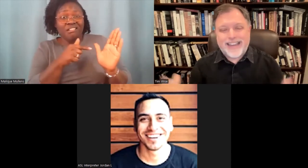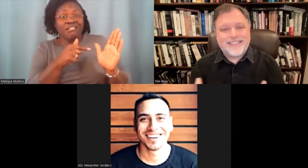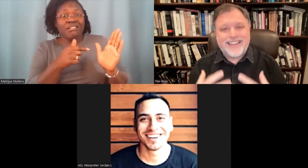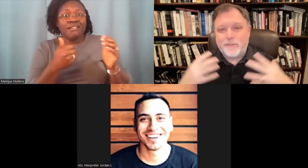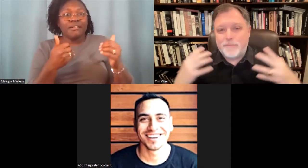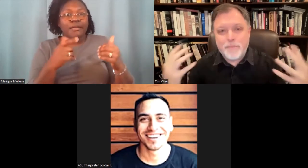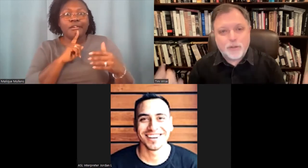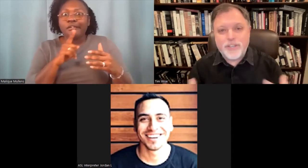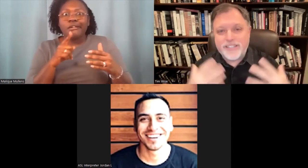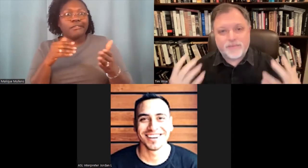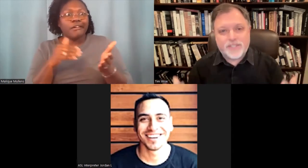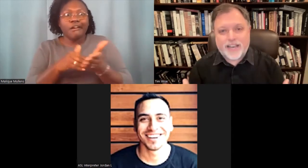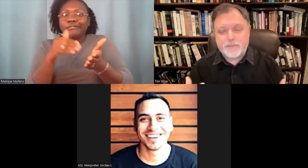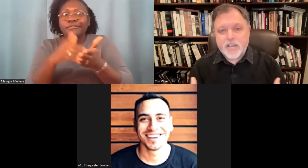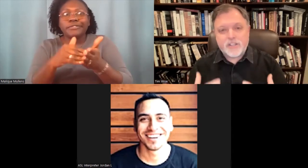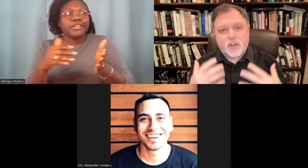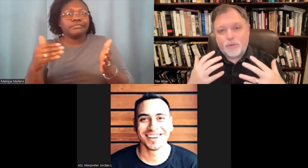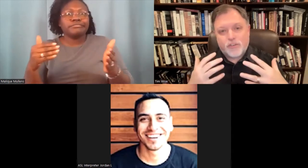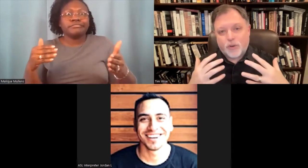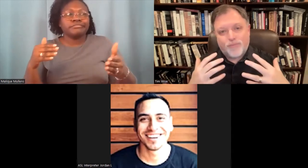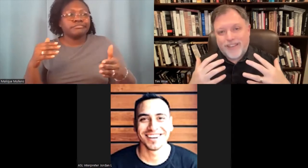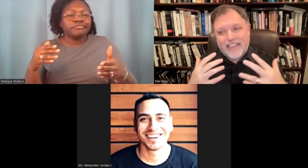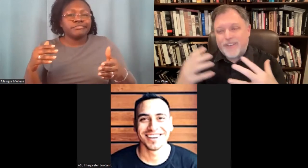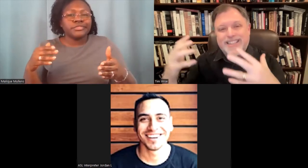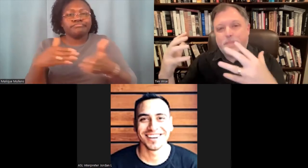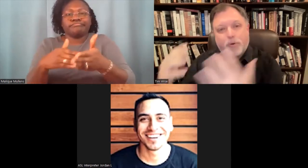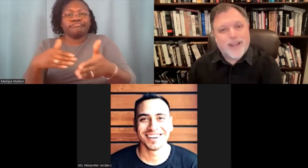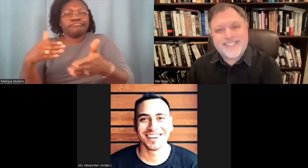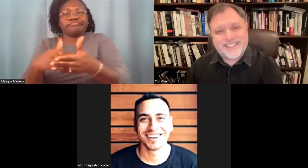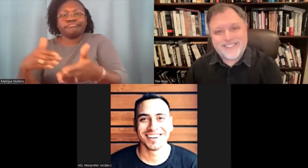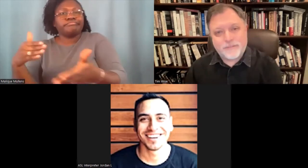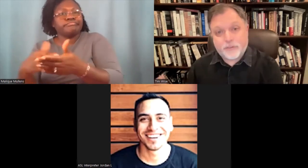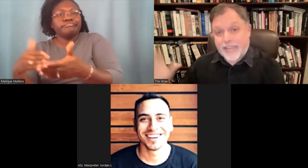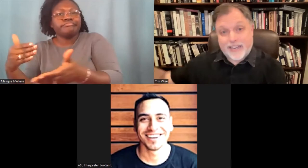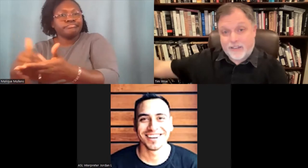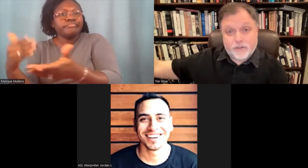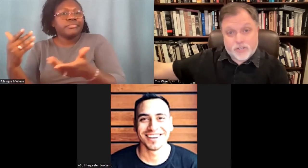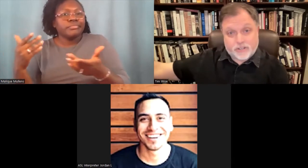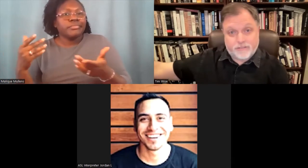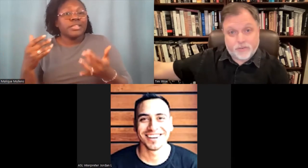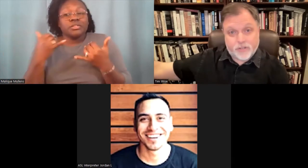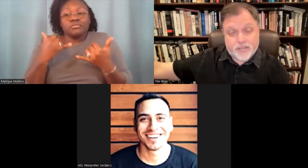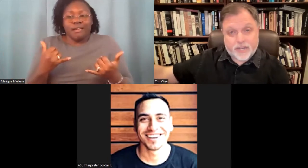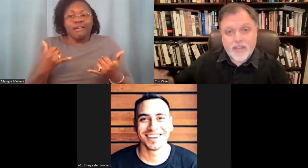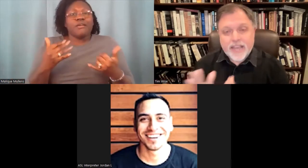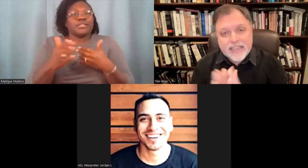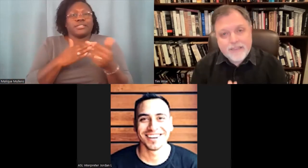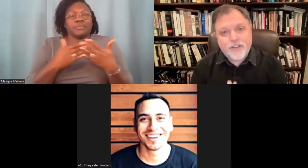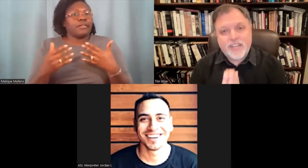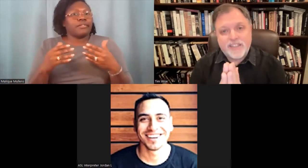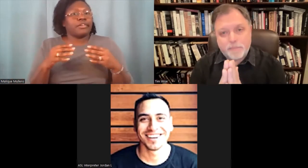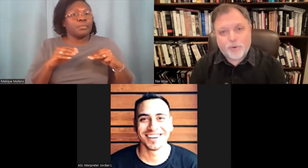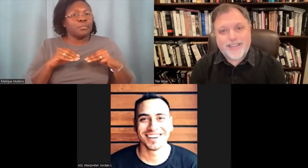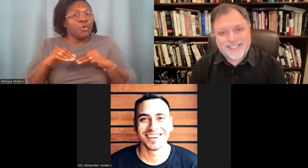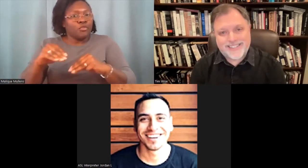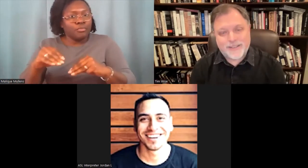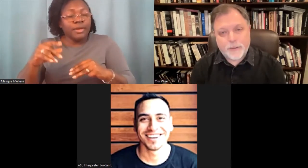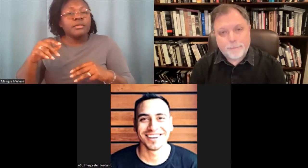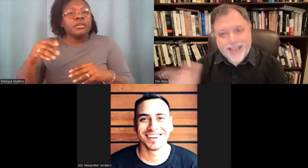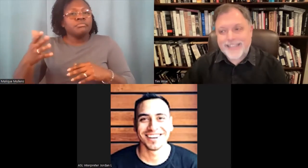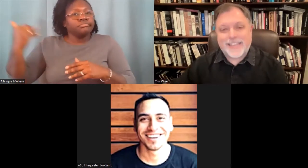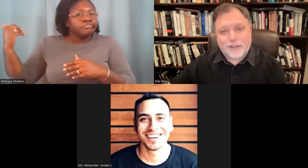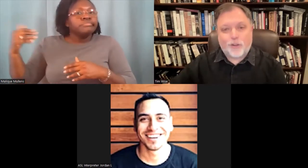are violated millions of times. So even in the present, forget inertia for a second, even in the